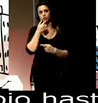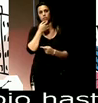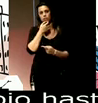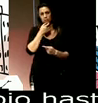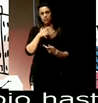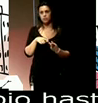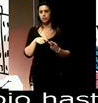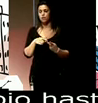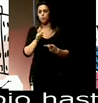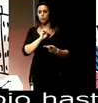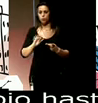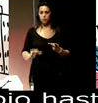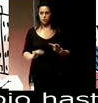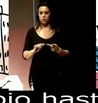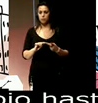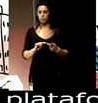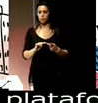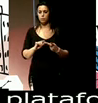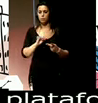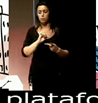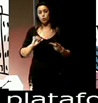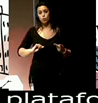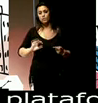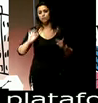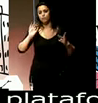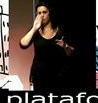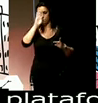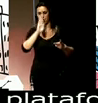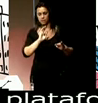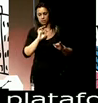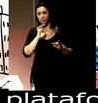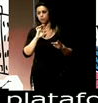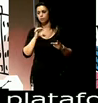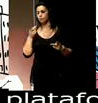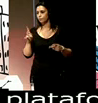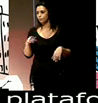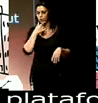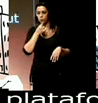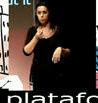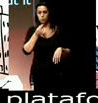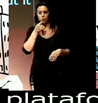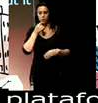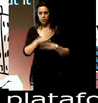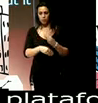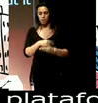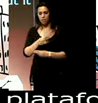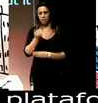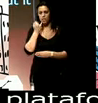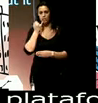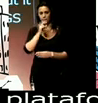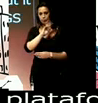but is very easy to implement in other language. And I want to